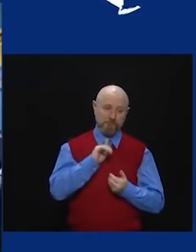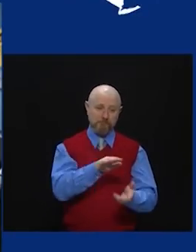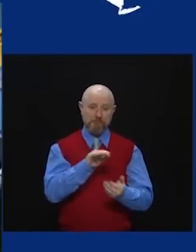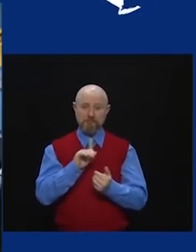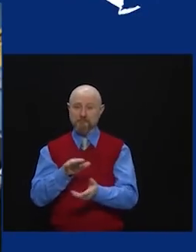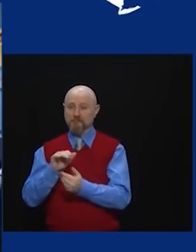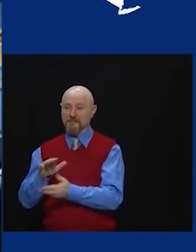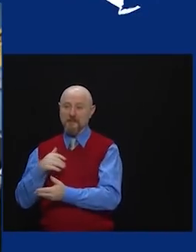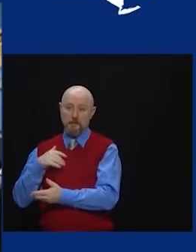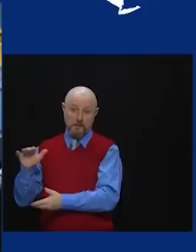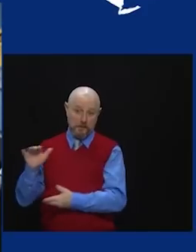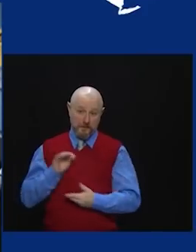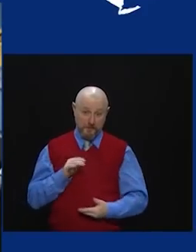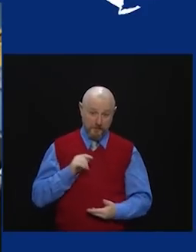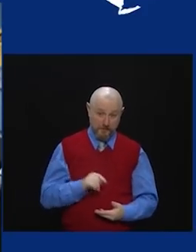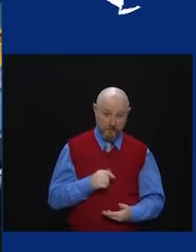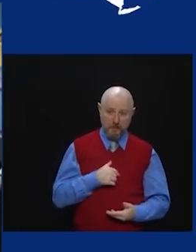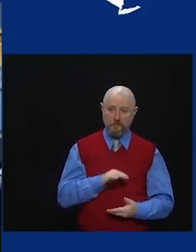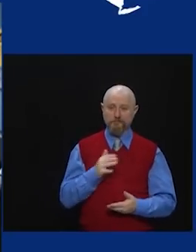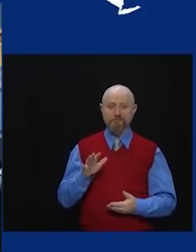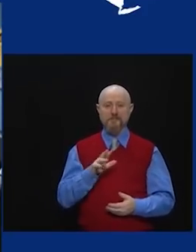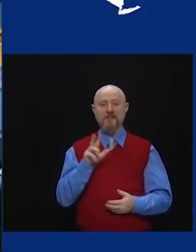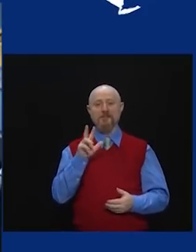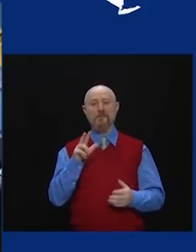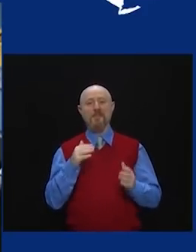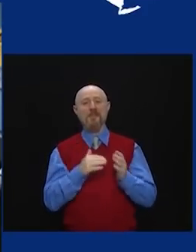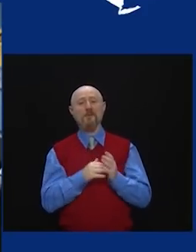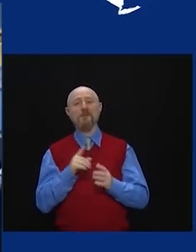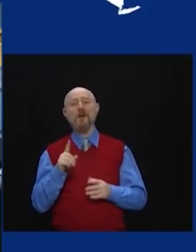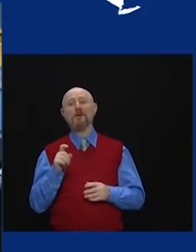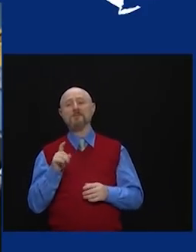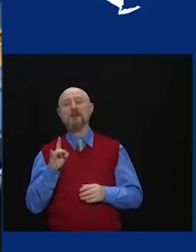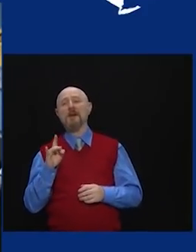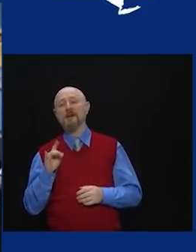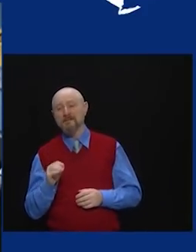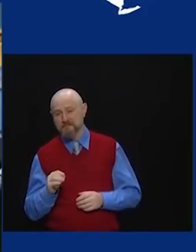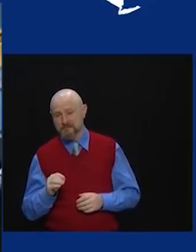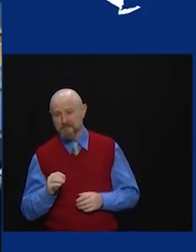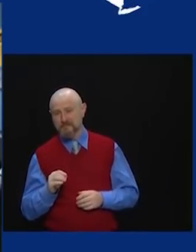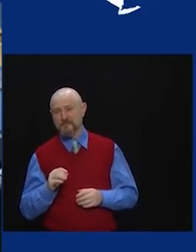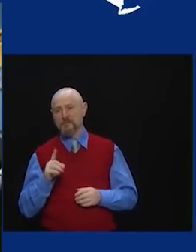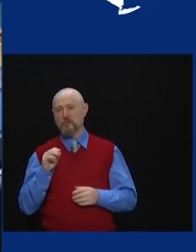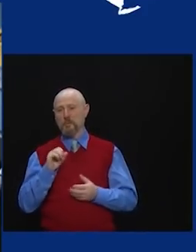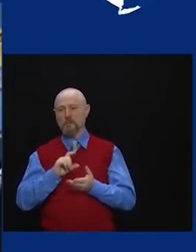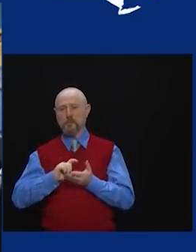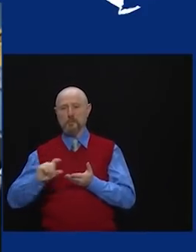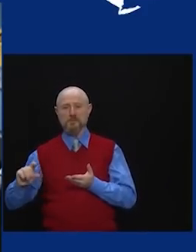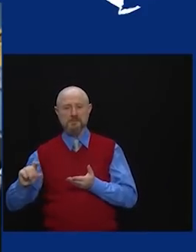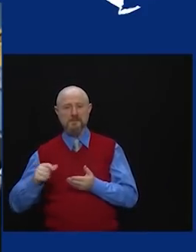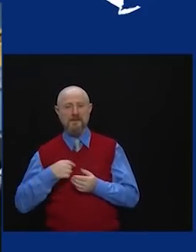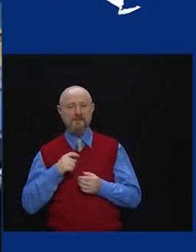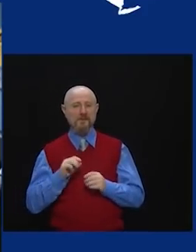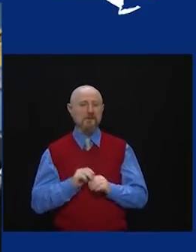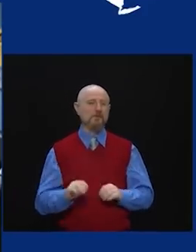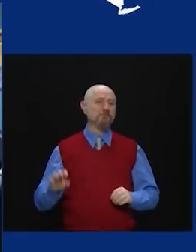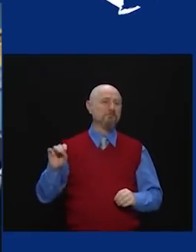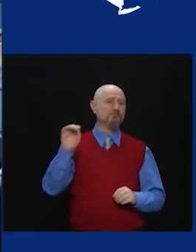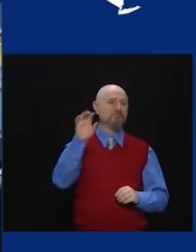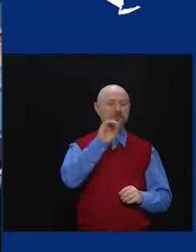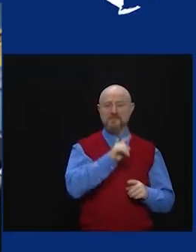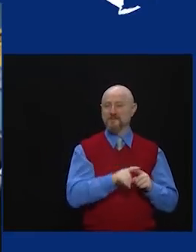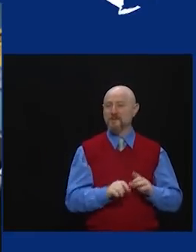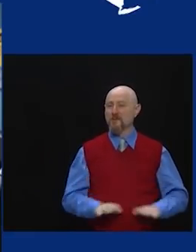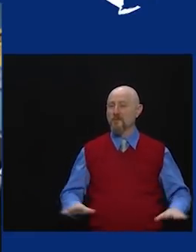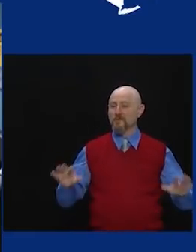got 3,180 doses, which are being distributed around the state. We are distributing it according